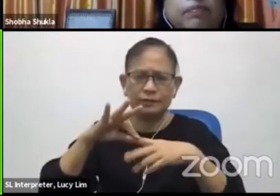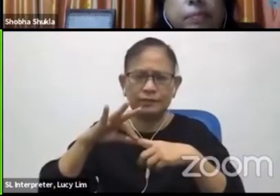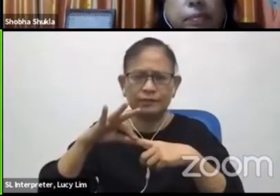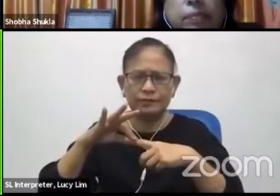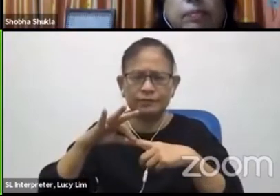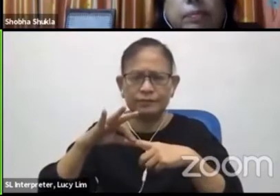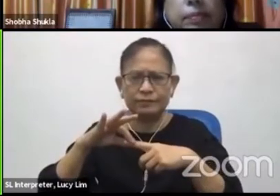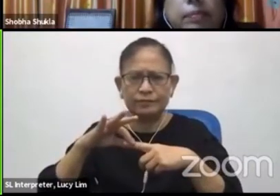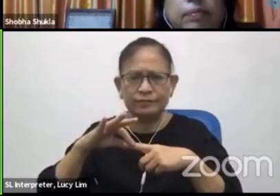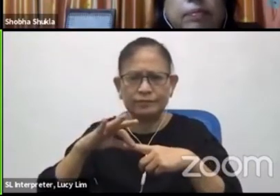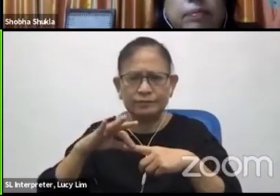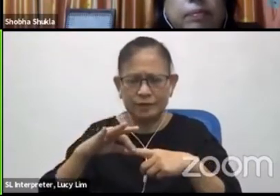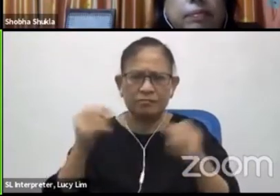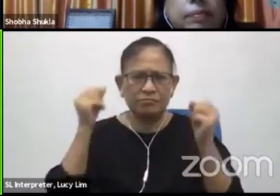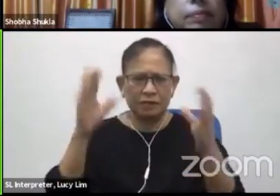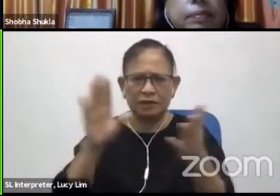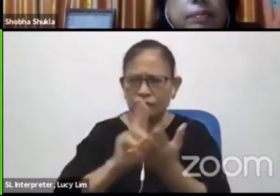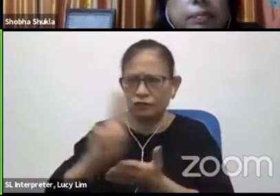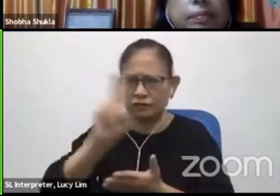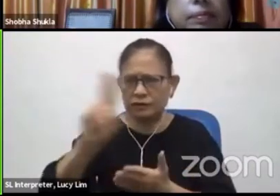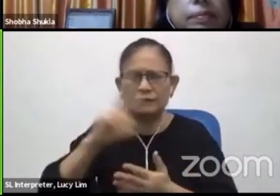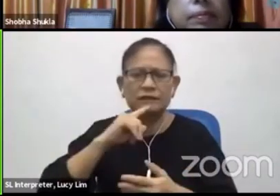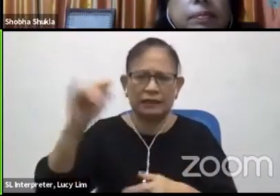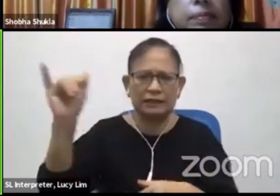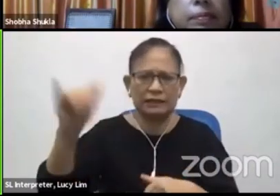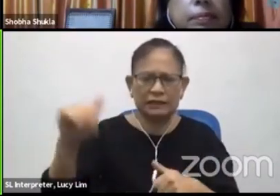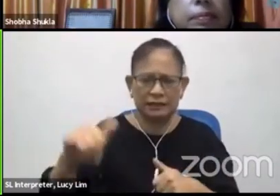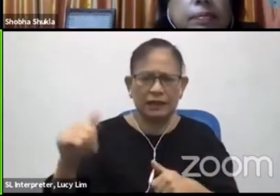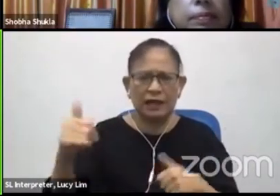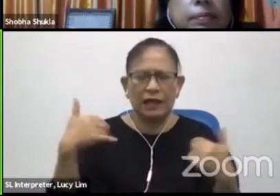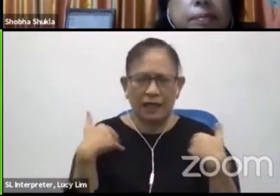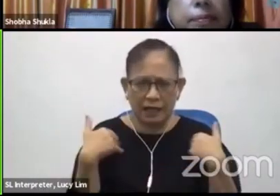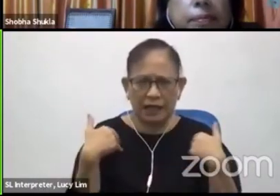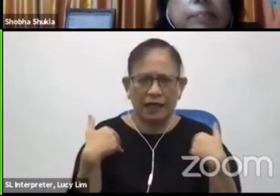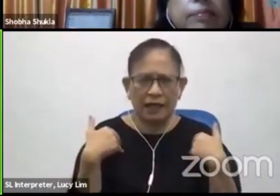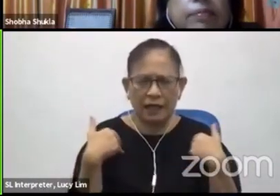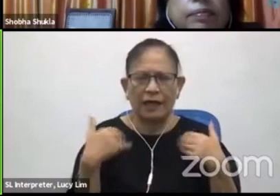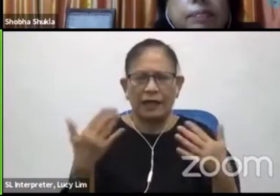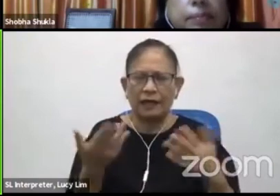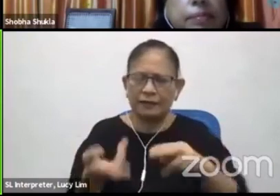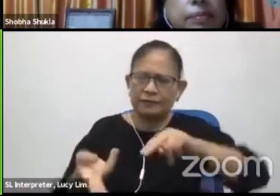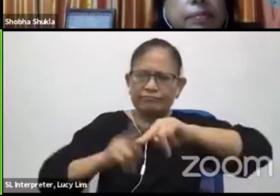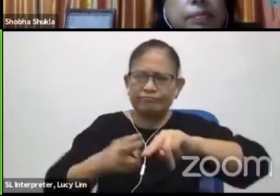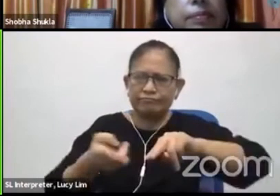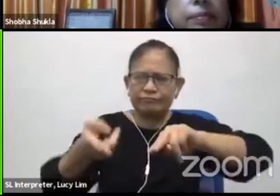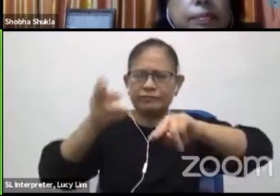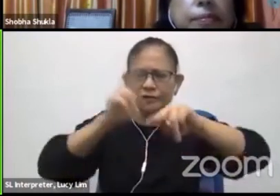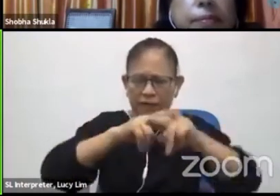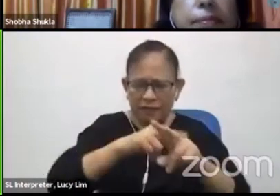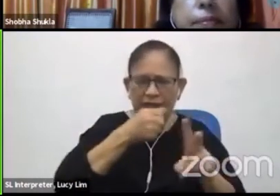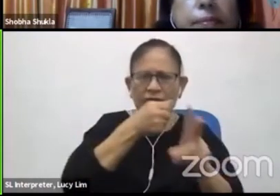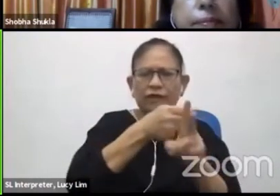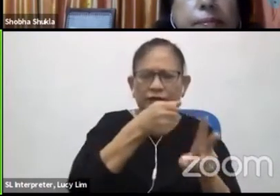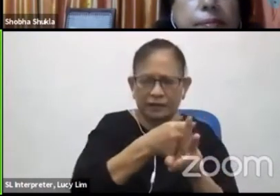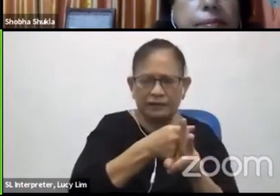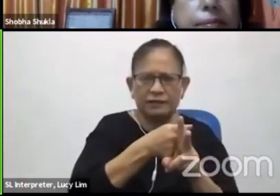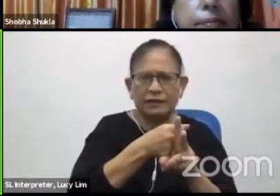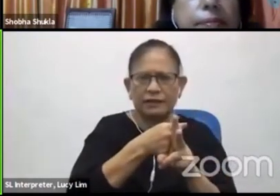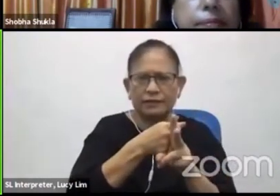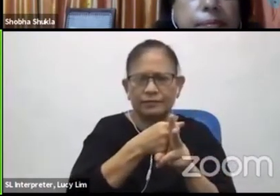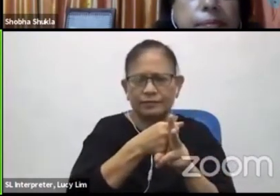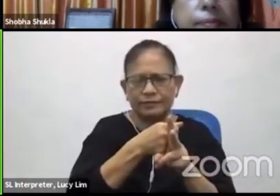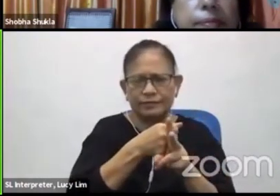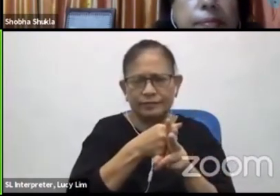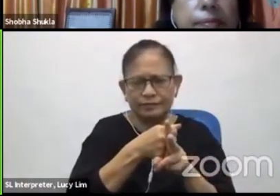and many of the cities there. So yes, there has been increased violence along religious lines. There has been increased violence against